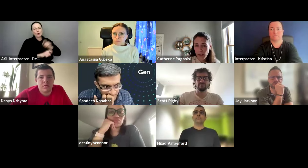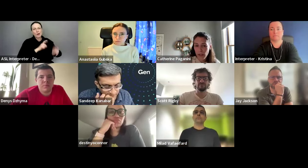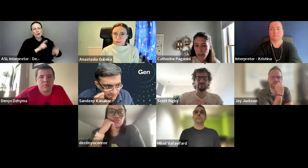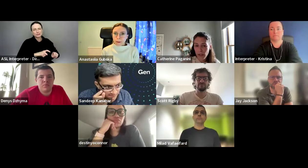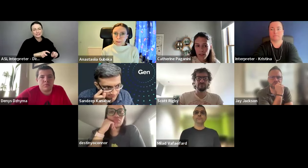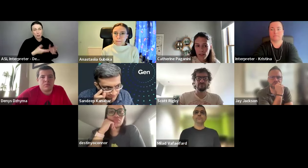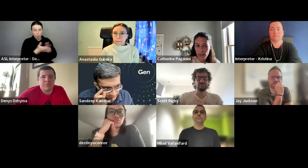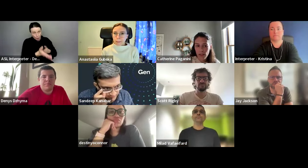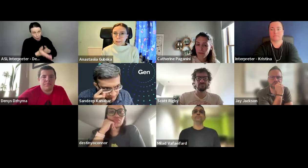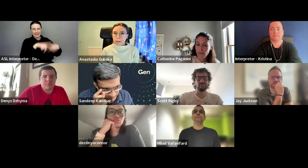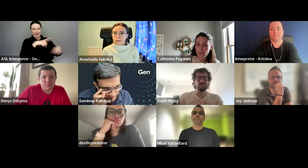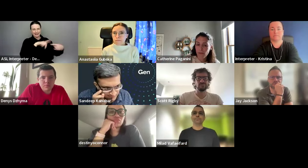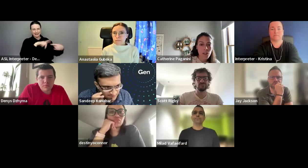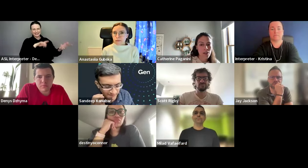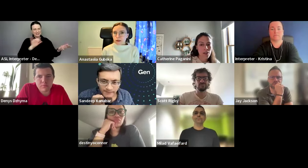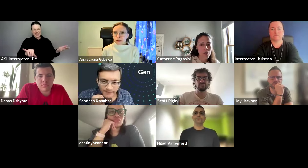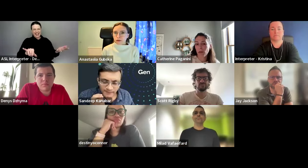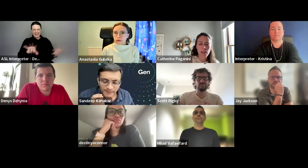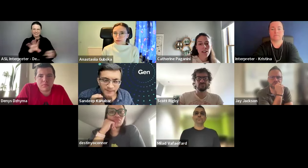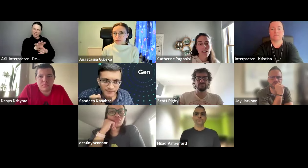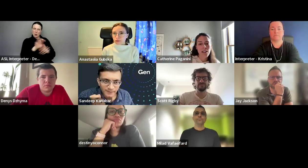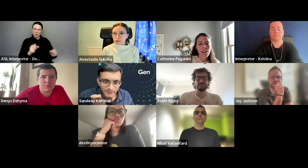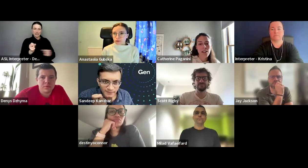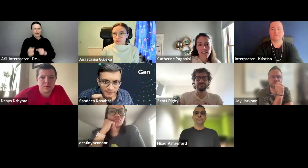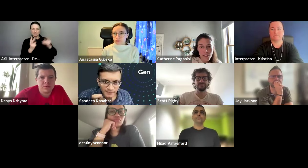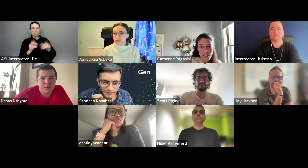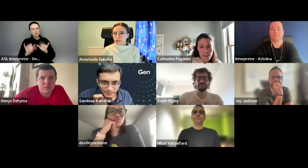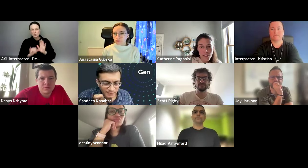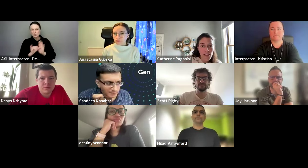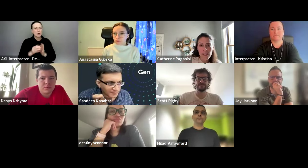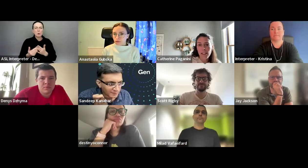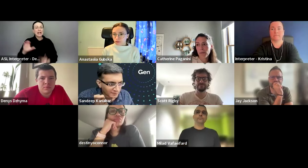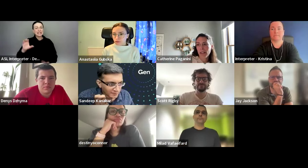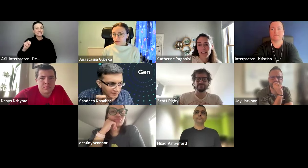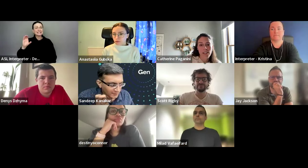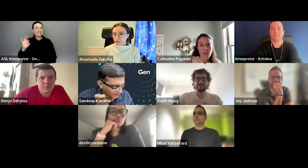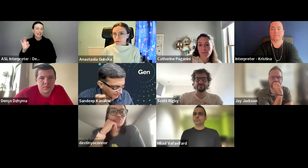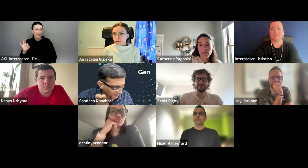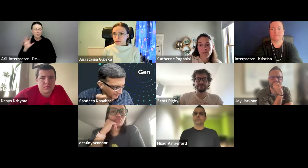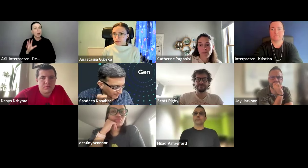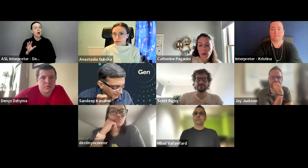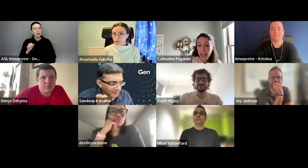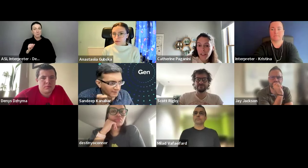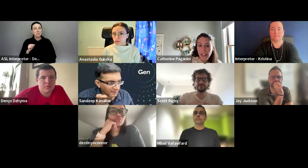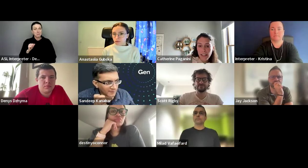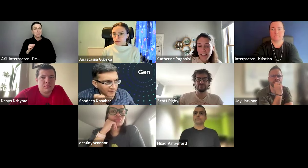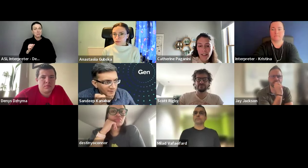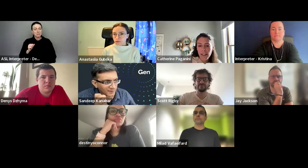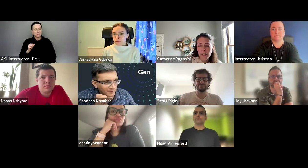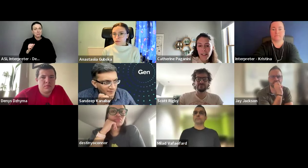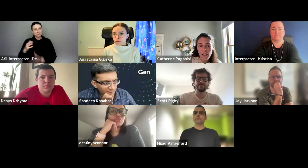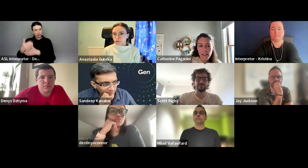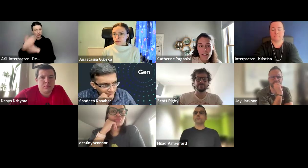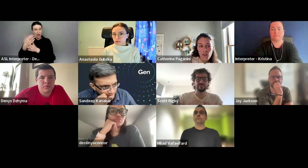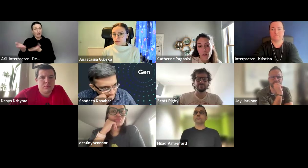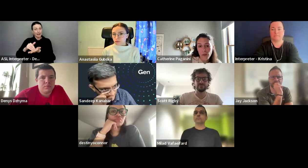be awesome. And that's a video that we can put on YouTube, and the CNCF would definitely, you know, share